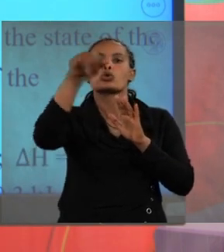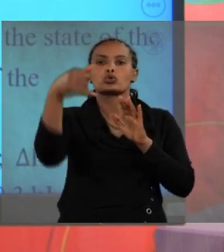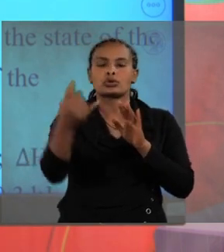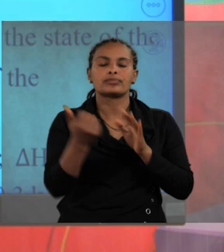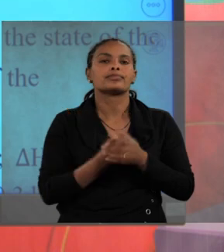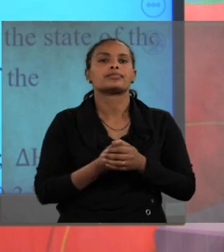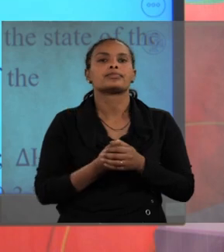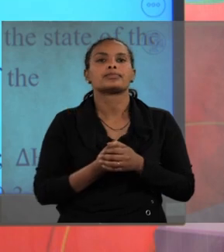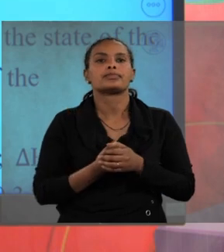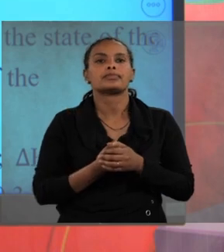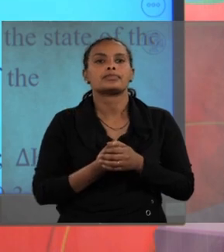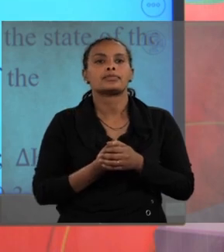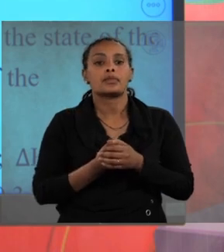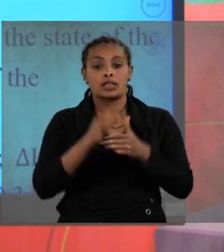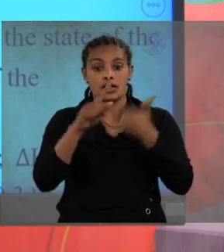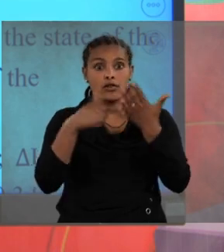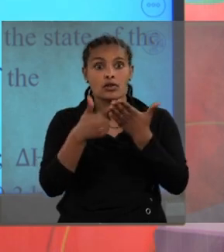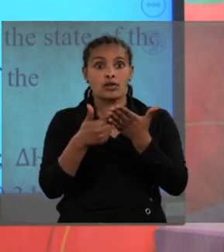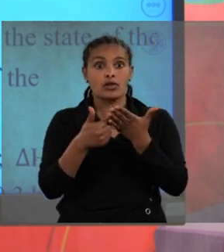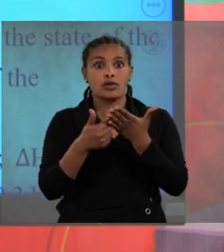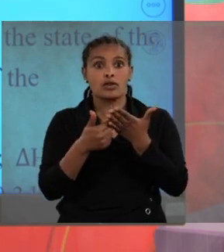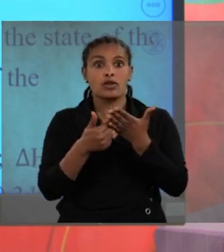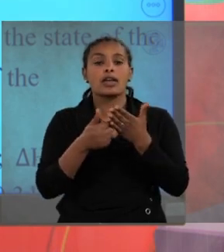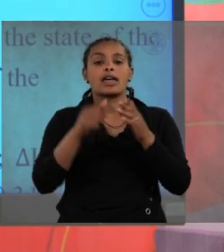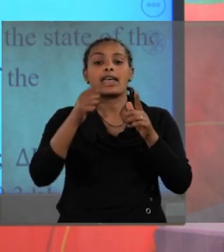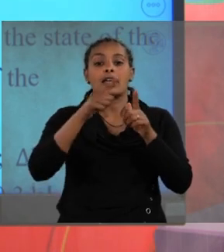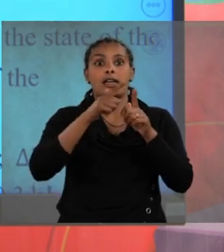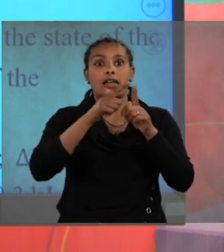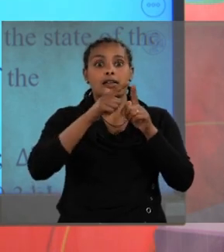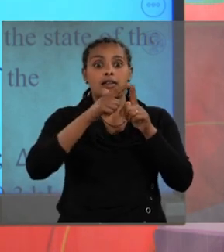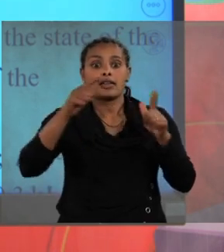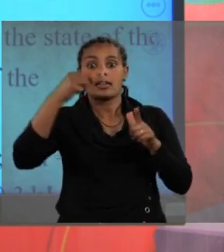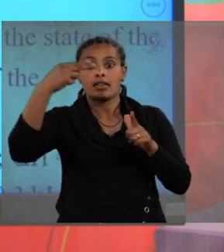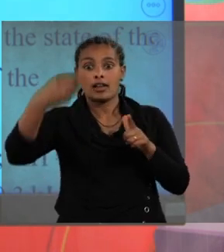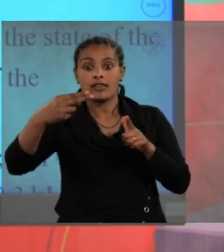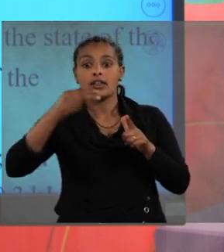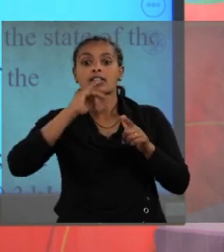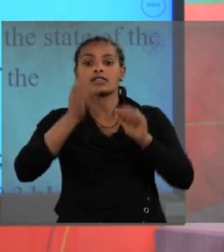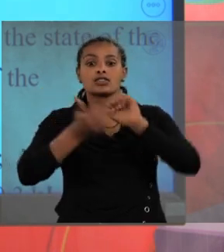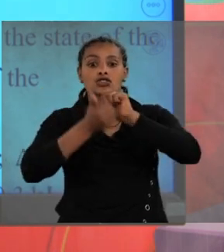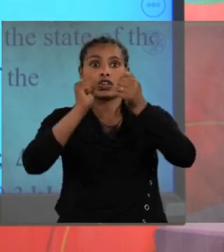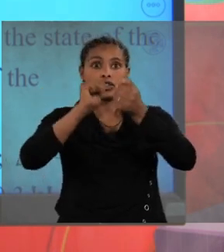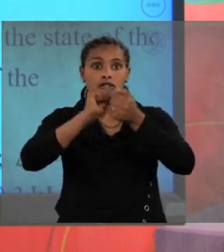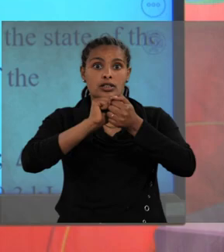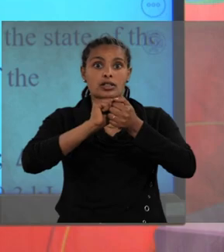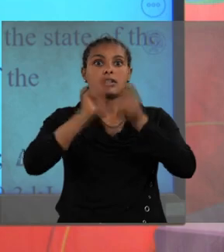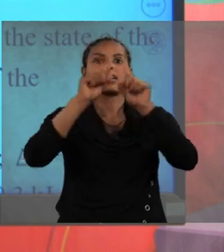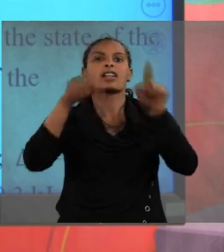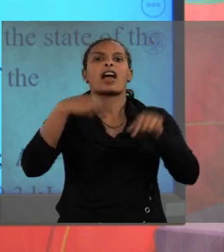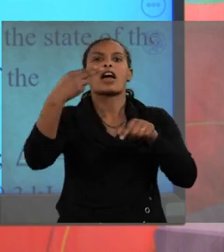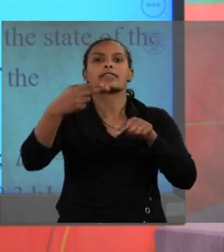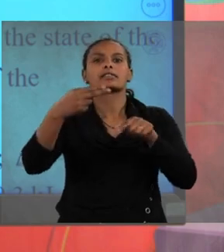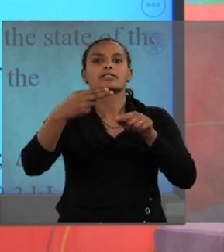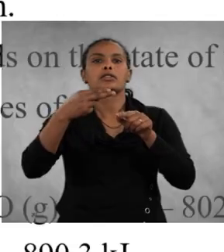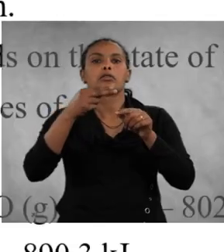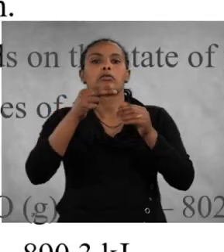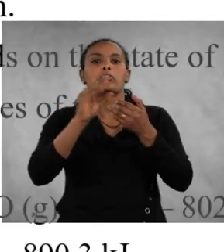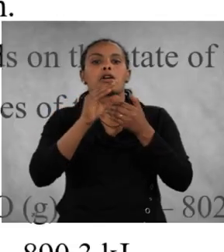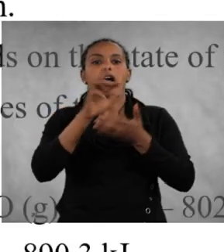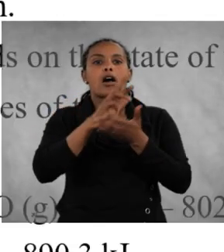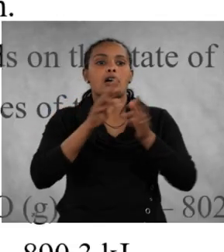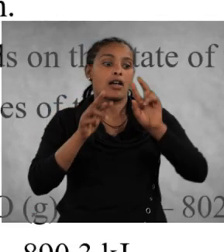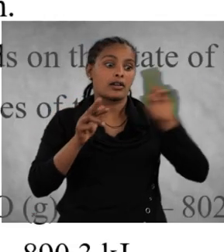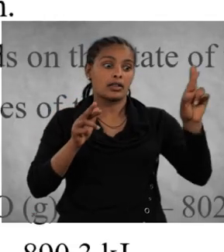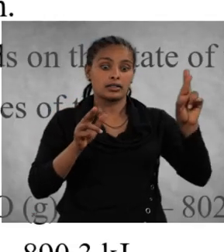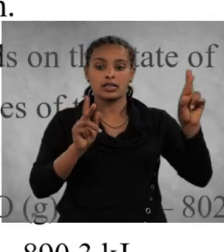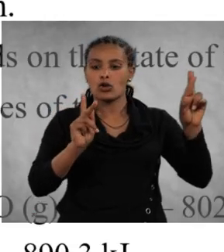kilojoule. Therefore, enthalpy change delta H depend on the states of reactants